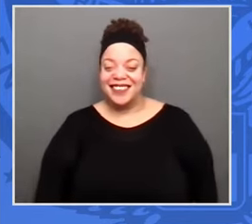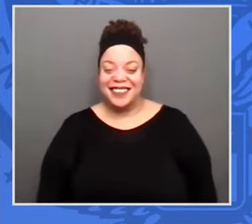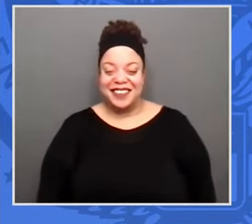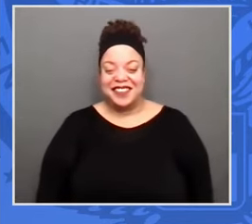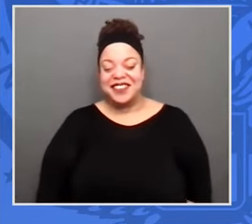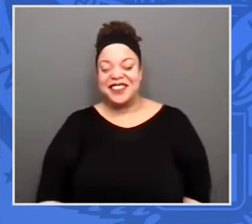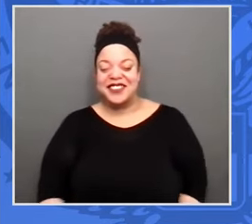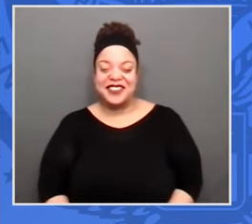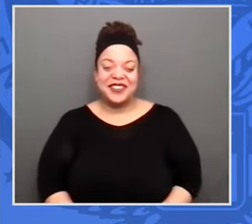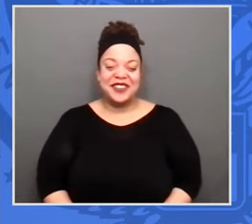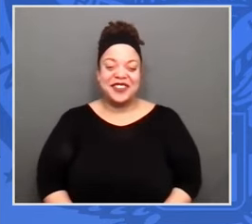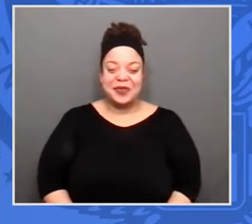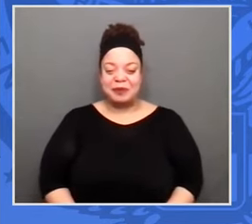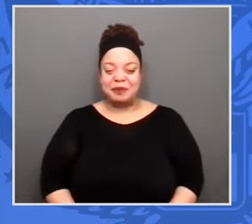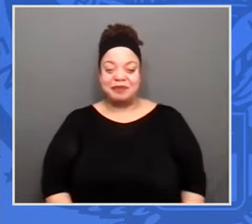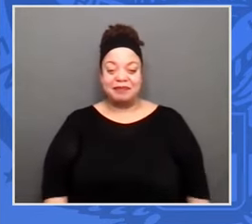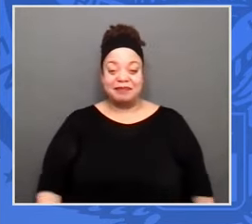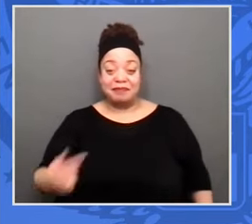And I'm feeling